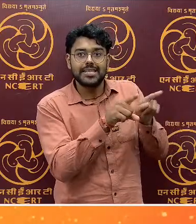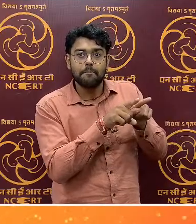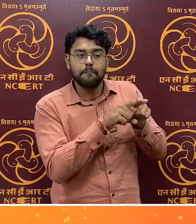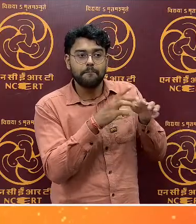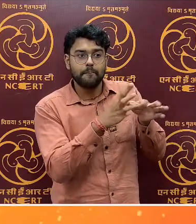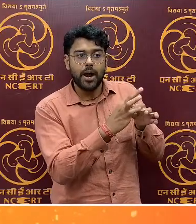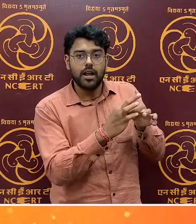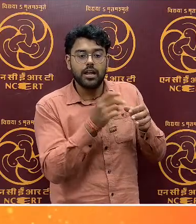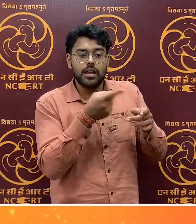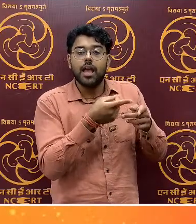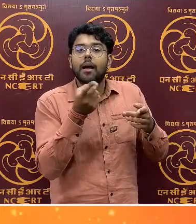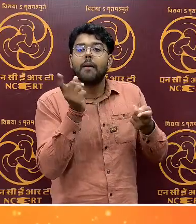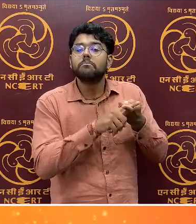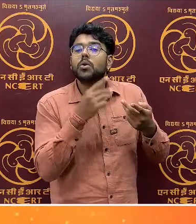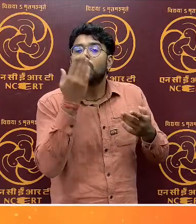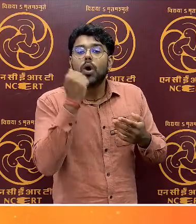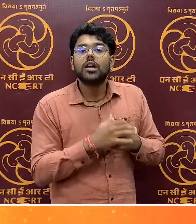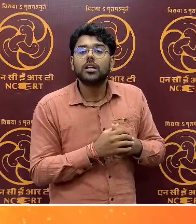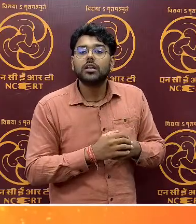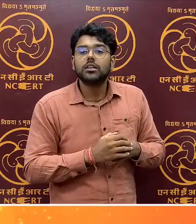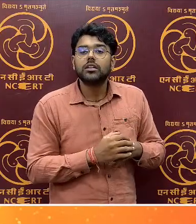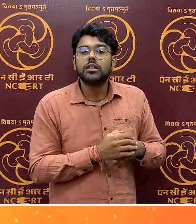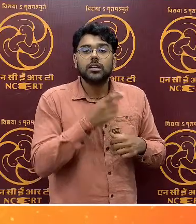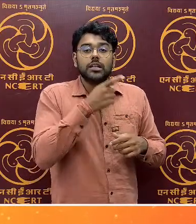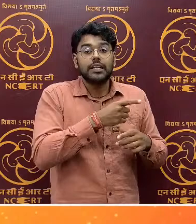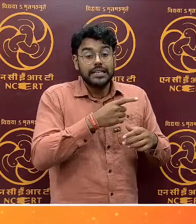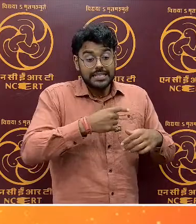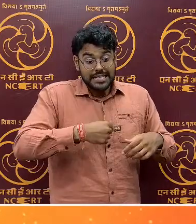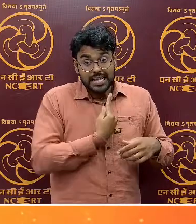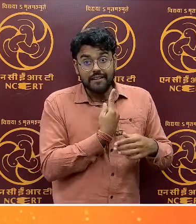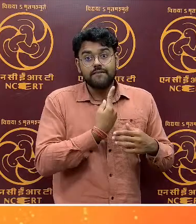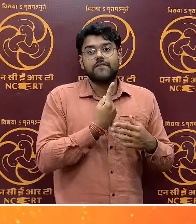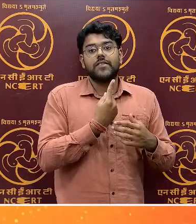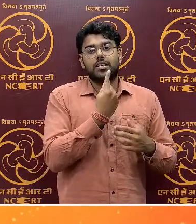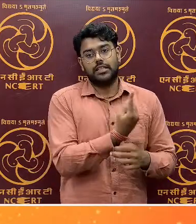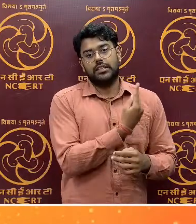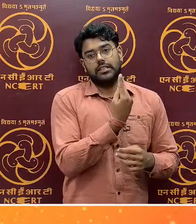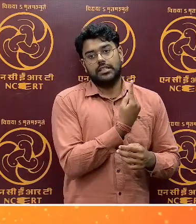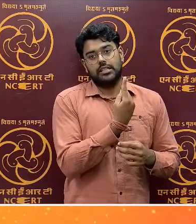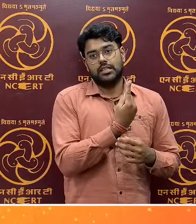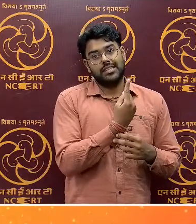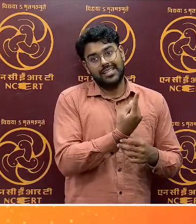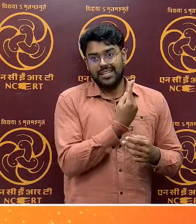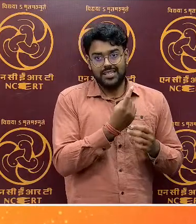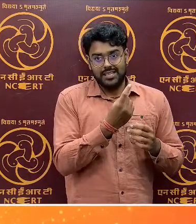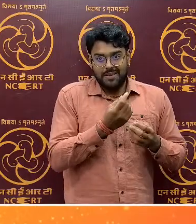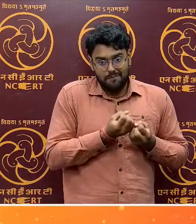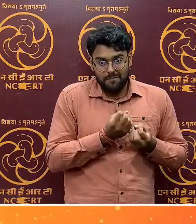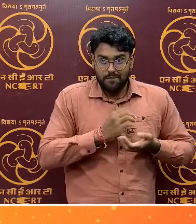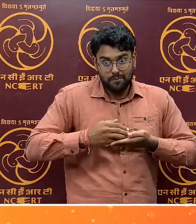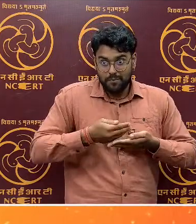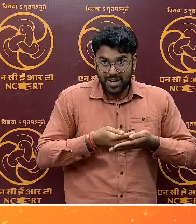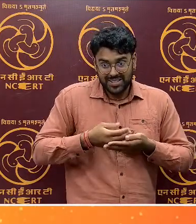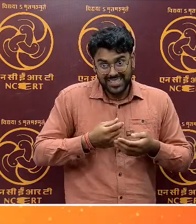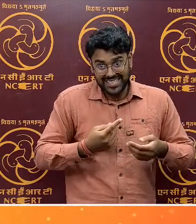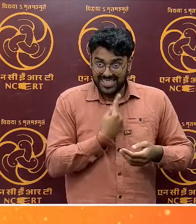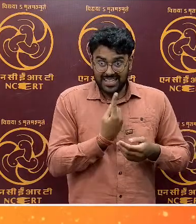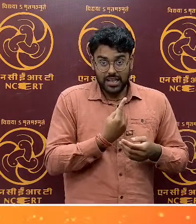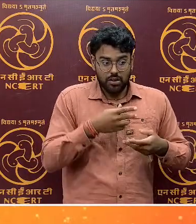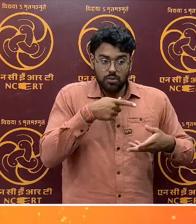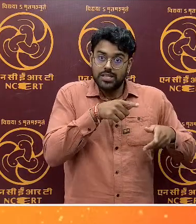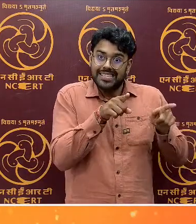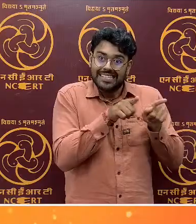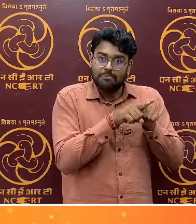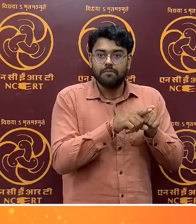Why is that happening? Because they are getting generated from one of the body parts of the parent. Okay. Yes, so these are the